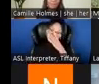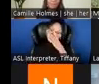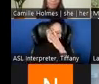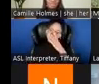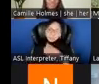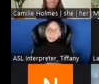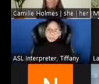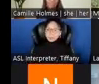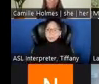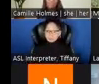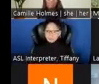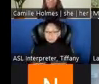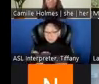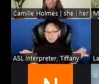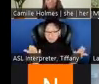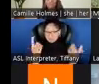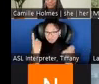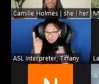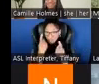Absolutely. What are your thoughts?